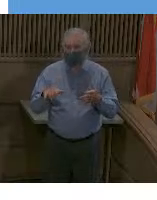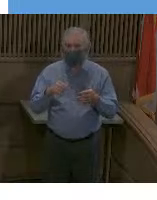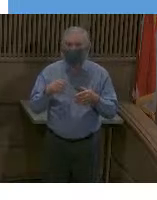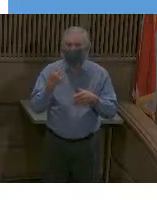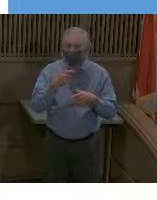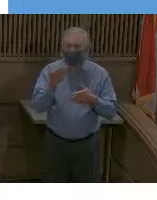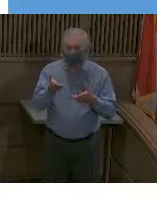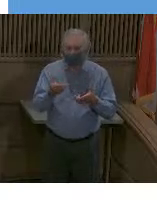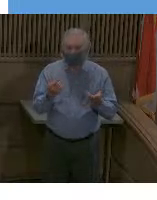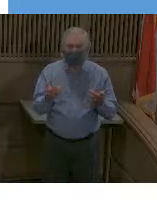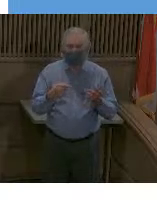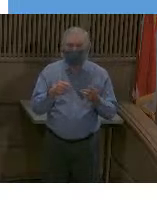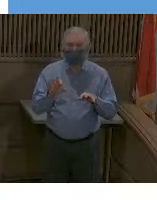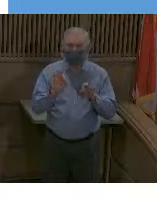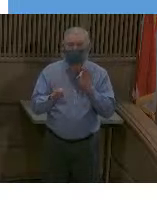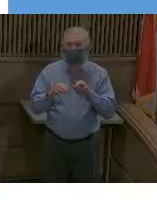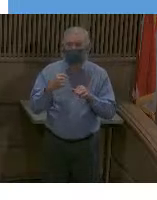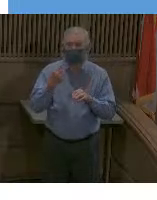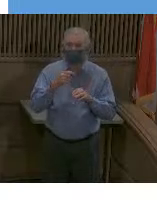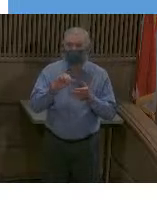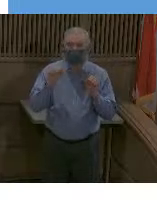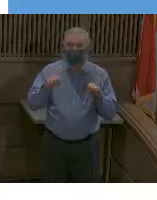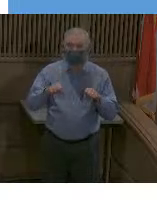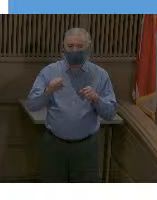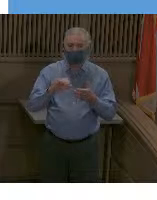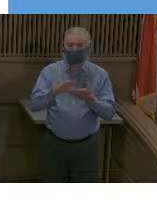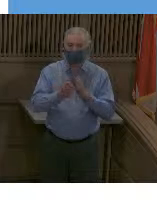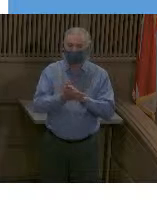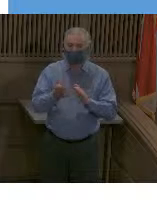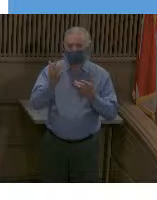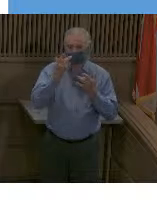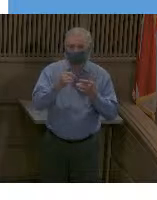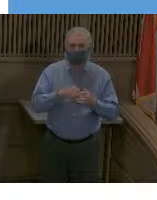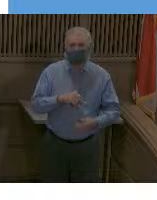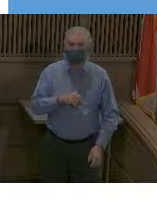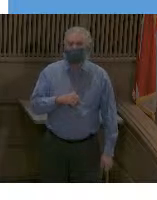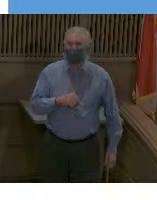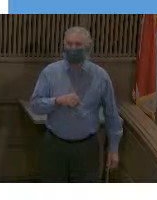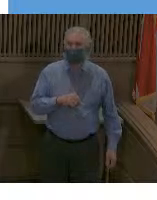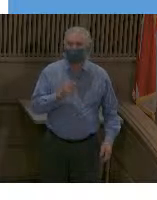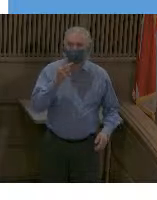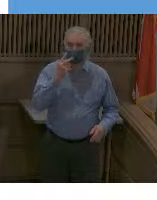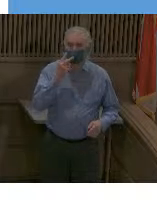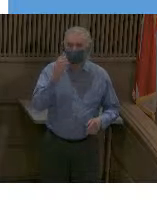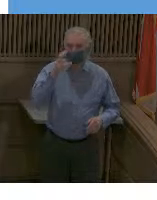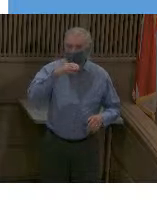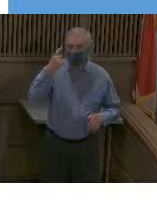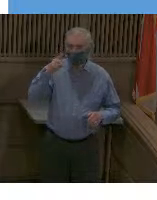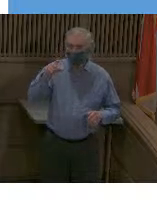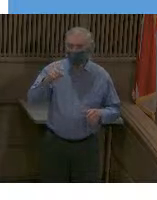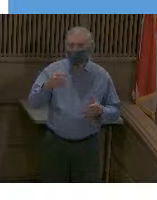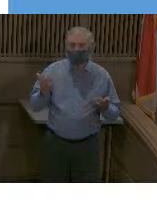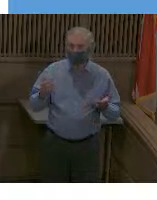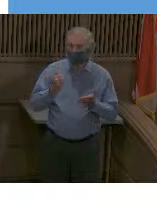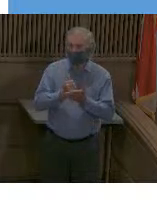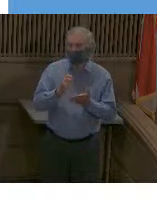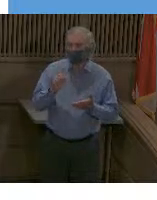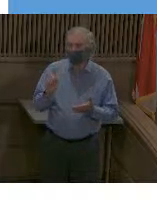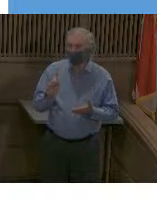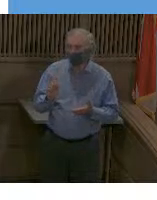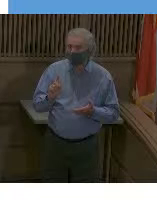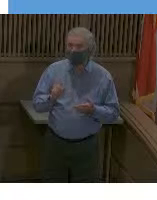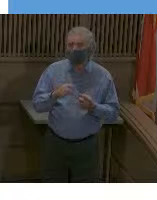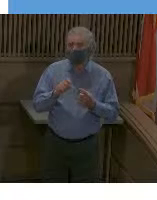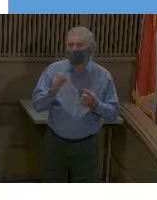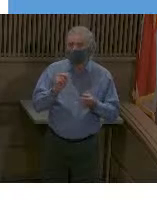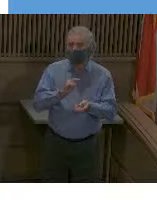people. Let's see if I can, well, let me start with this. We're looking for nurses, we're looking for